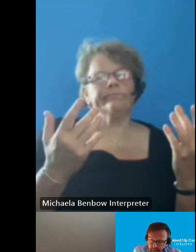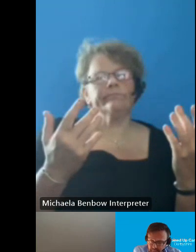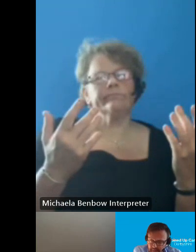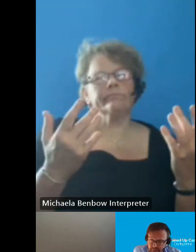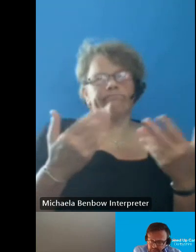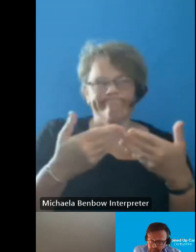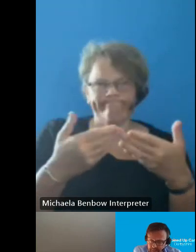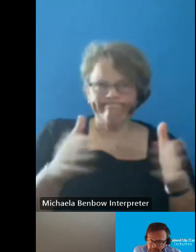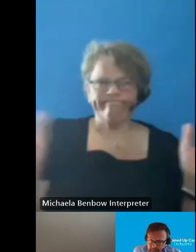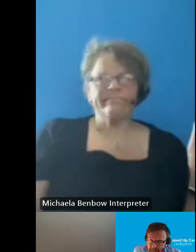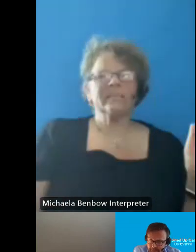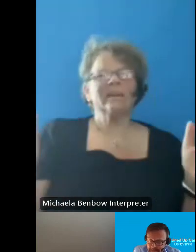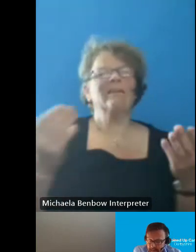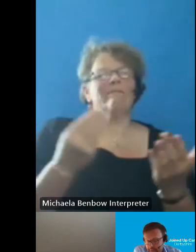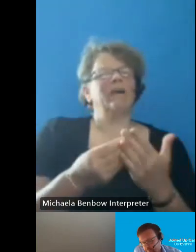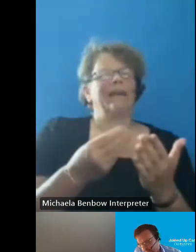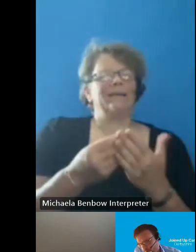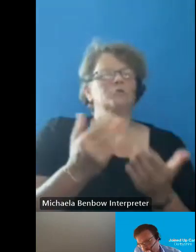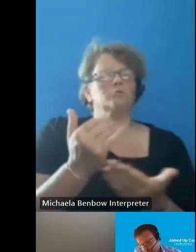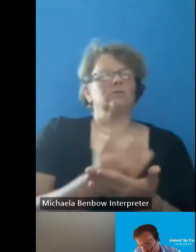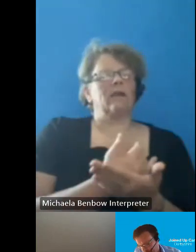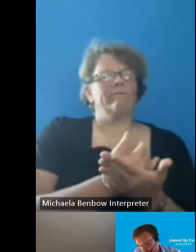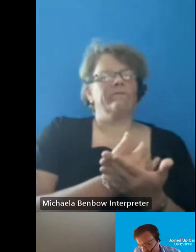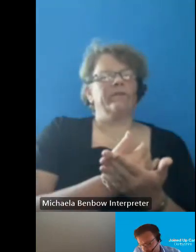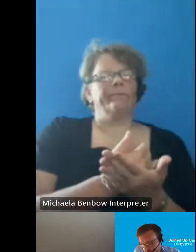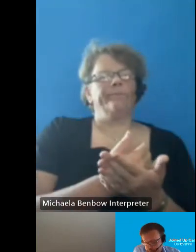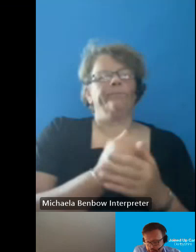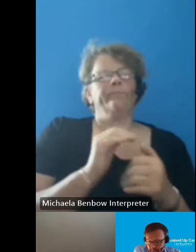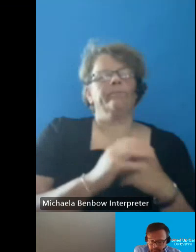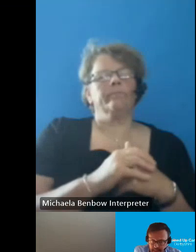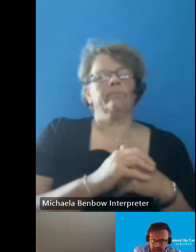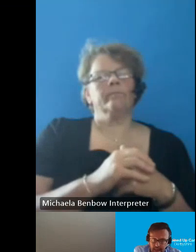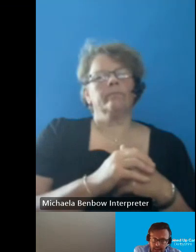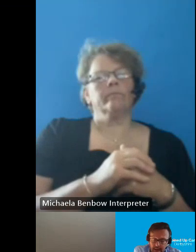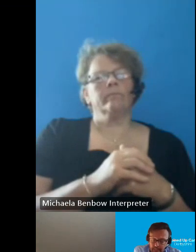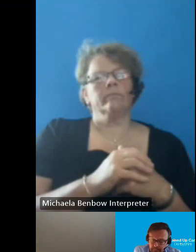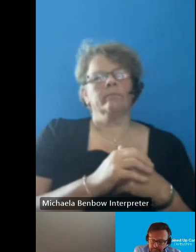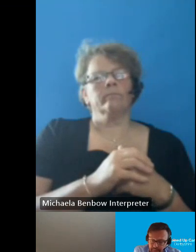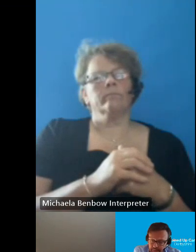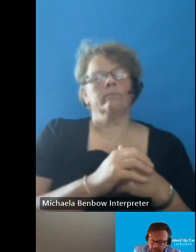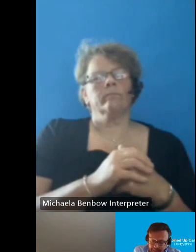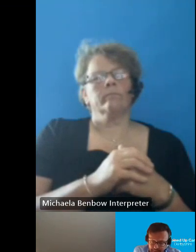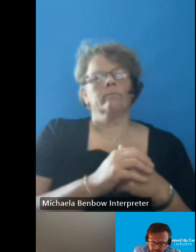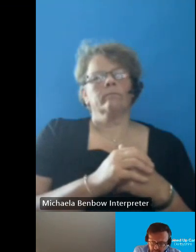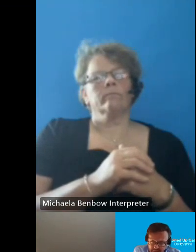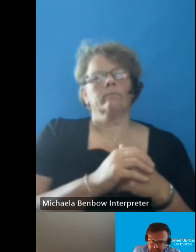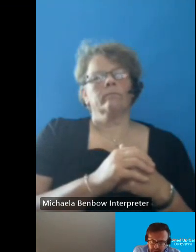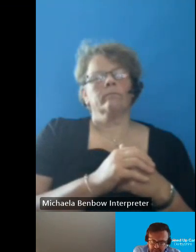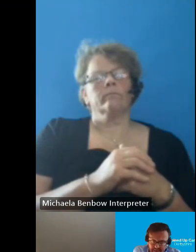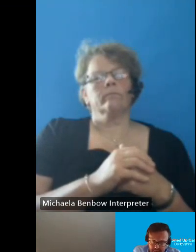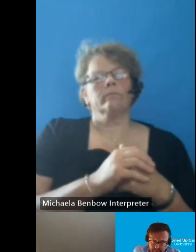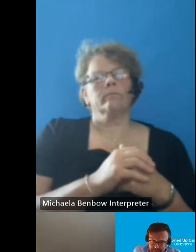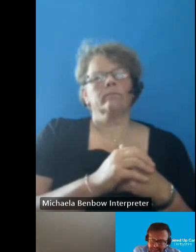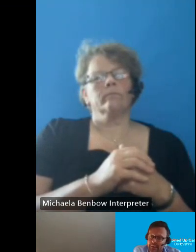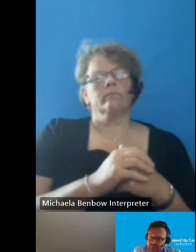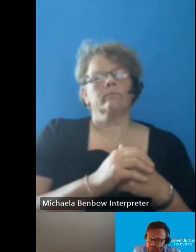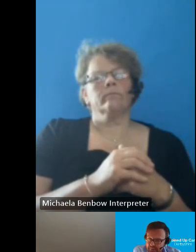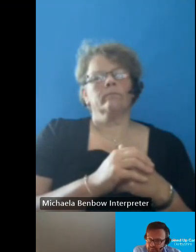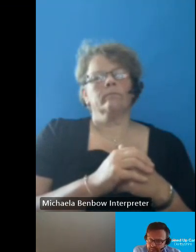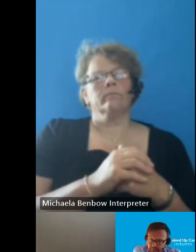scope to make financial savings. And then fifthly, the key sort of guiding policies about this kind